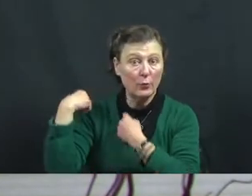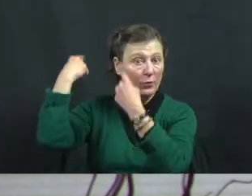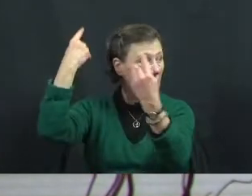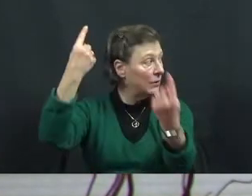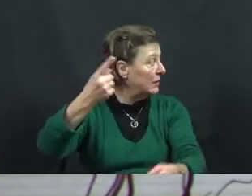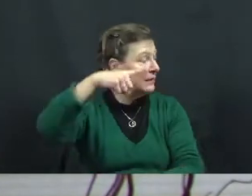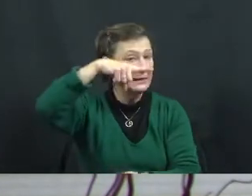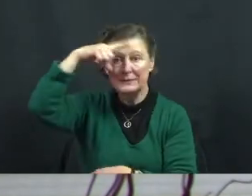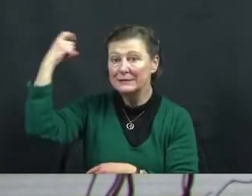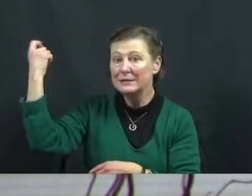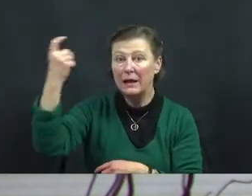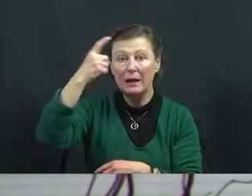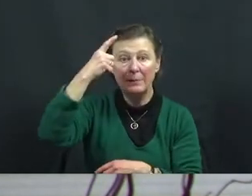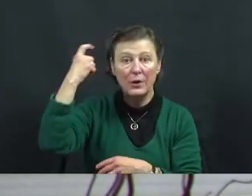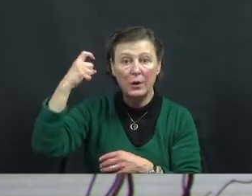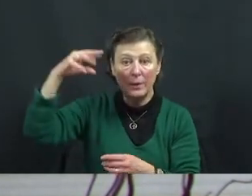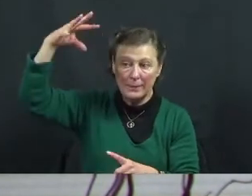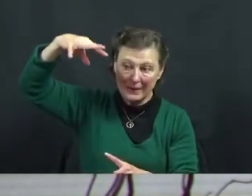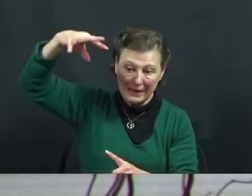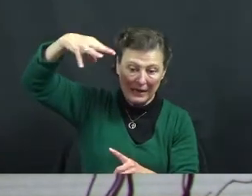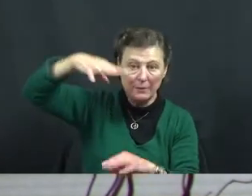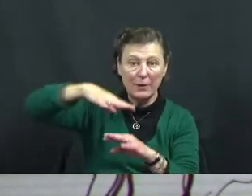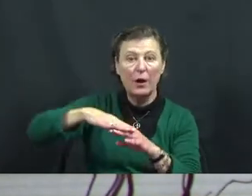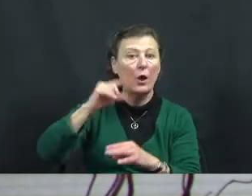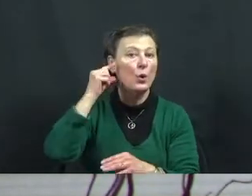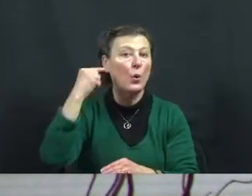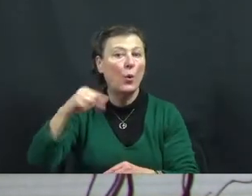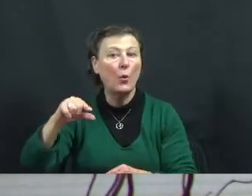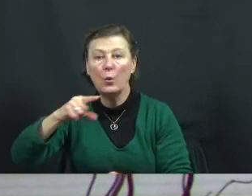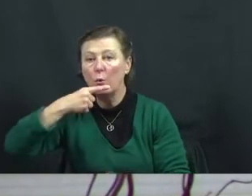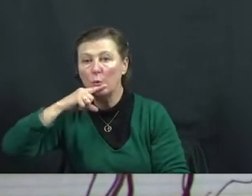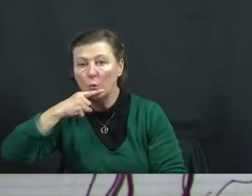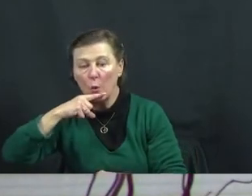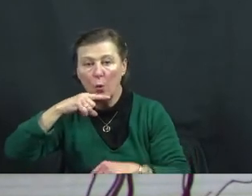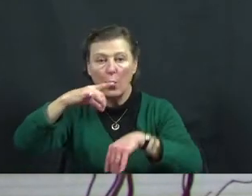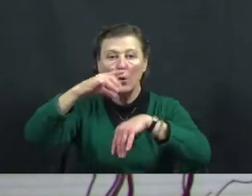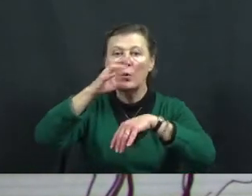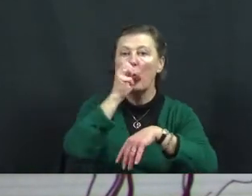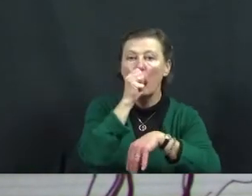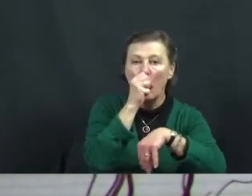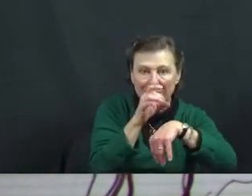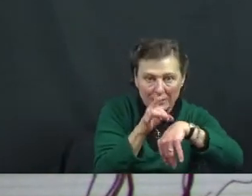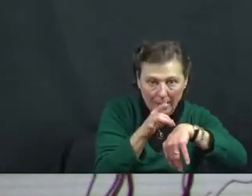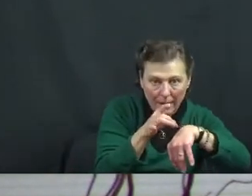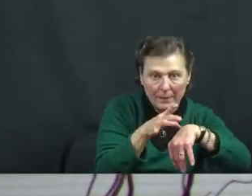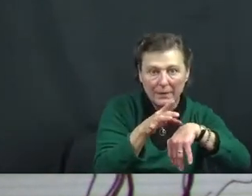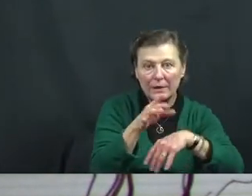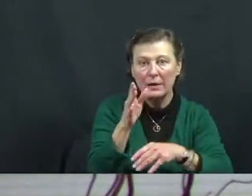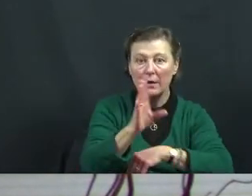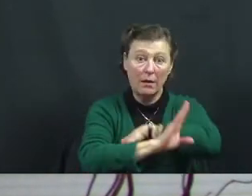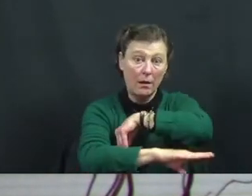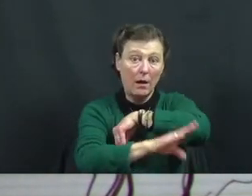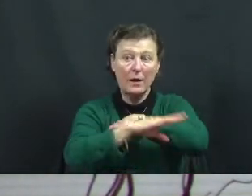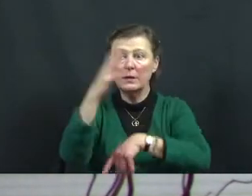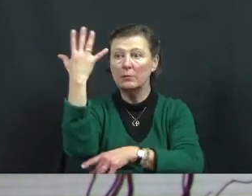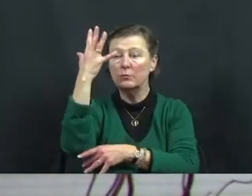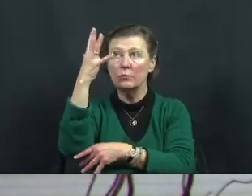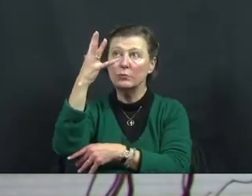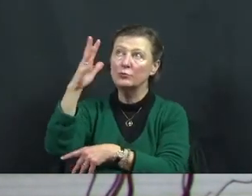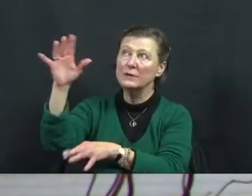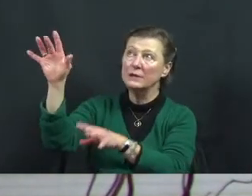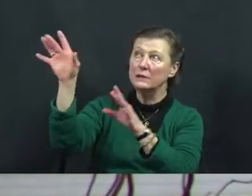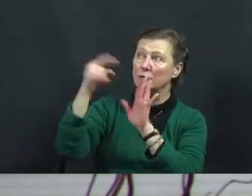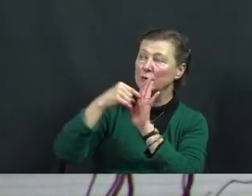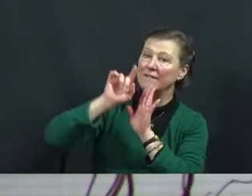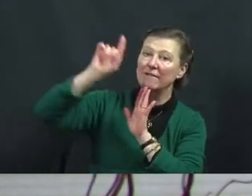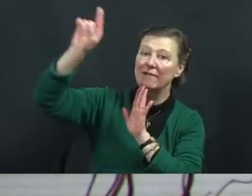beamed down upon the fields of golden corn and orange pumpkins. In the autumn, the trees reflected her warm gaze